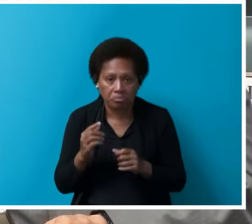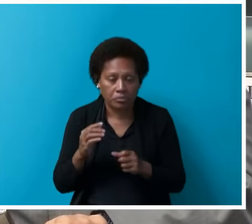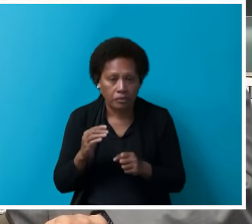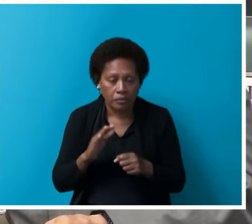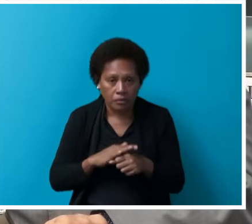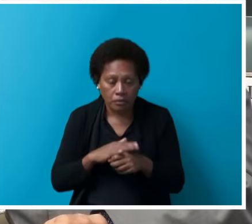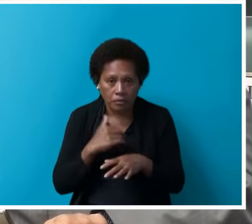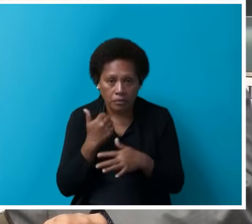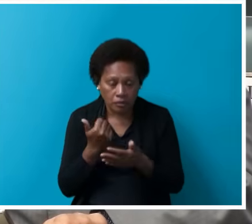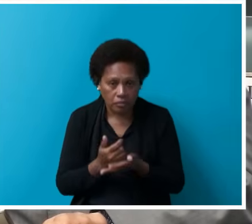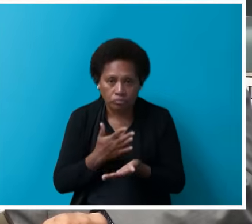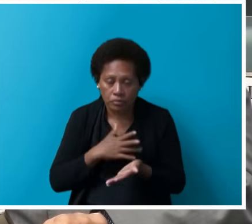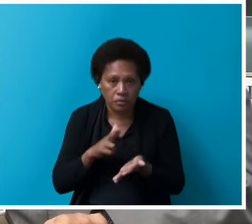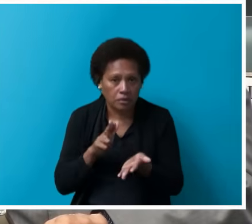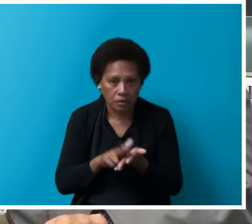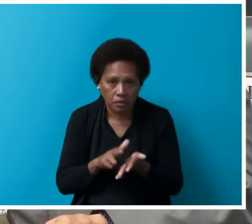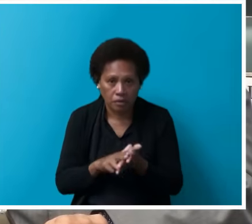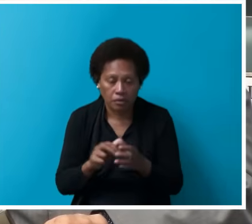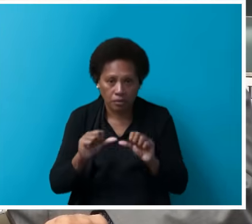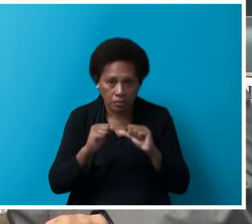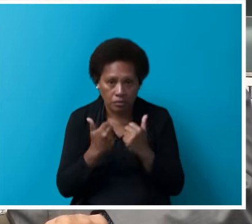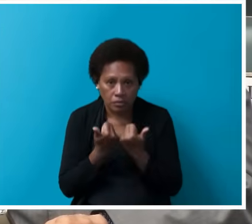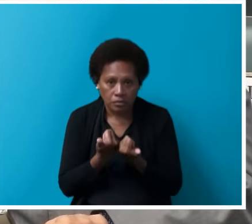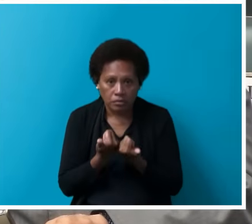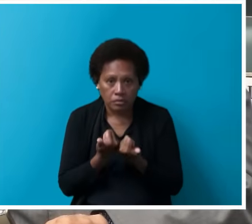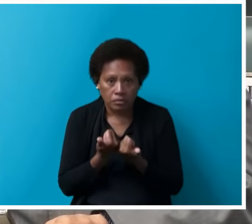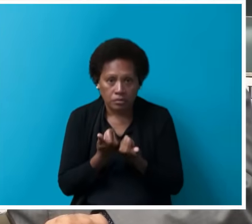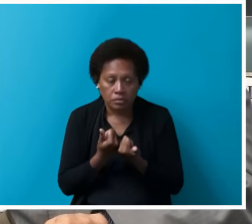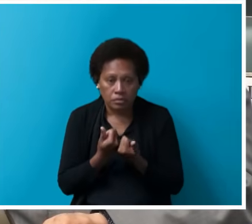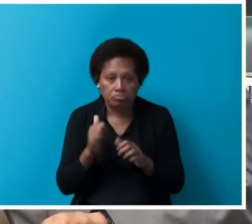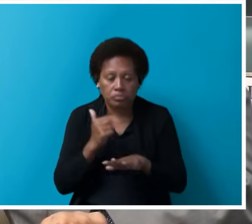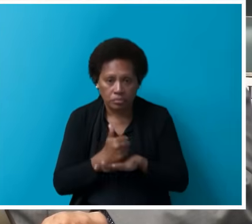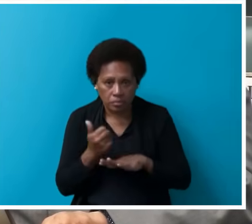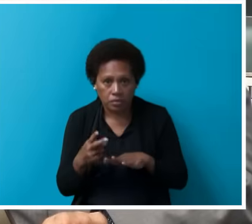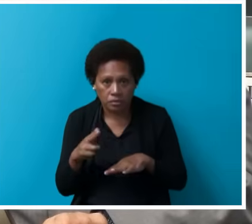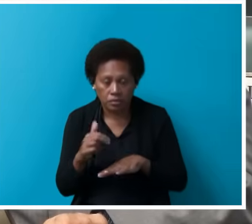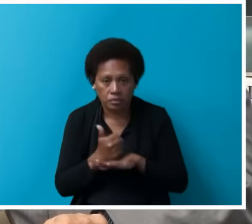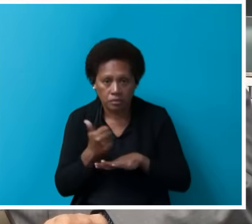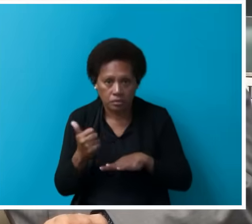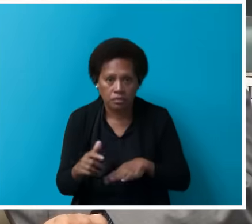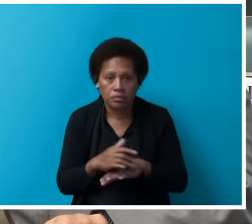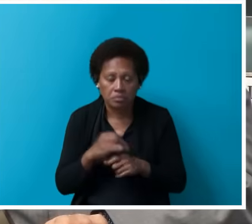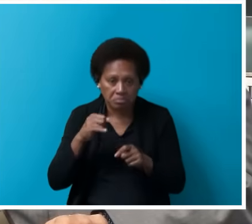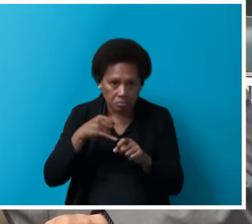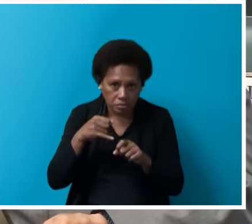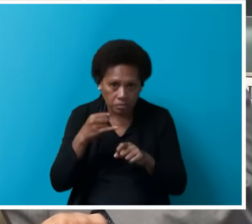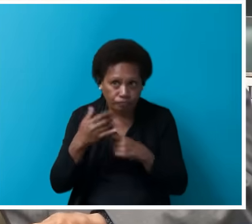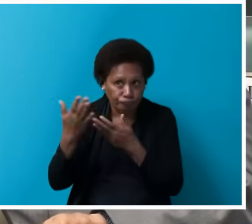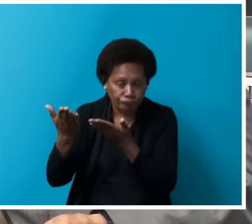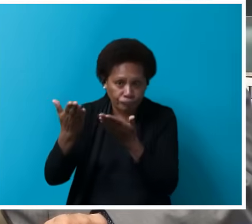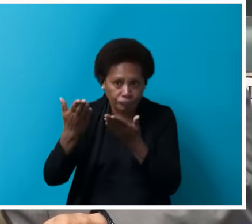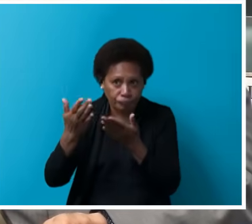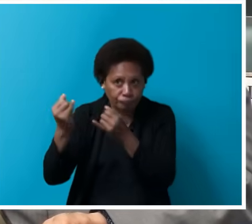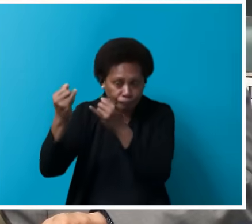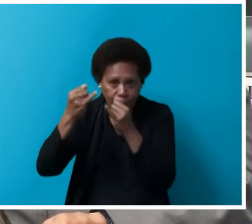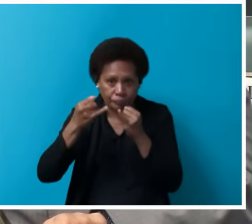agreement to get medicine, government to government agreement to get medicine from India.